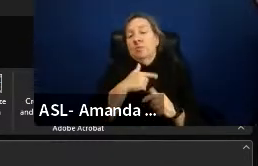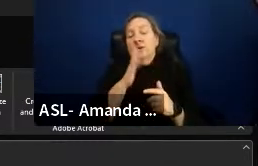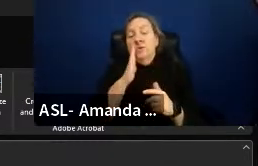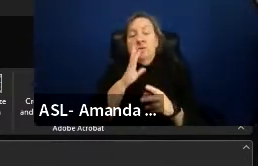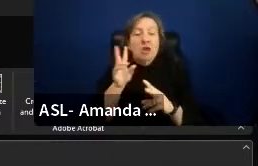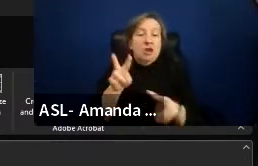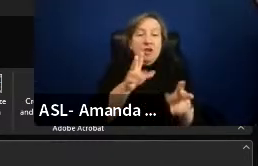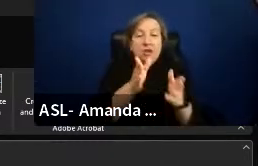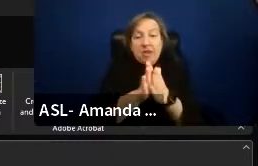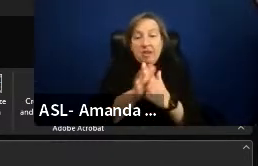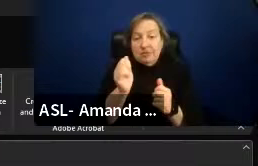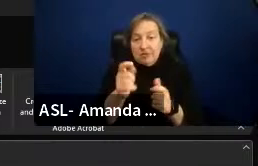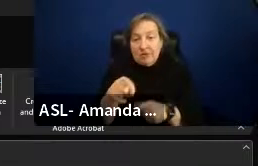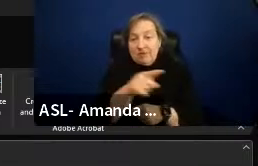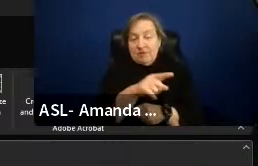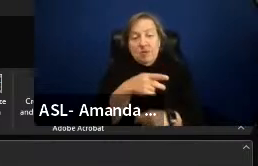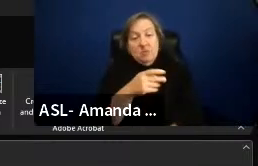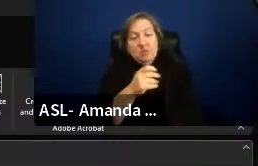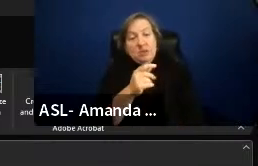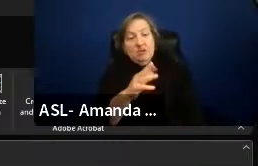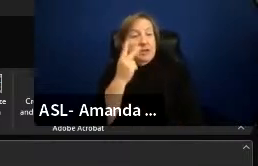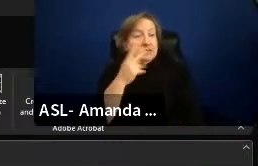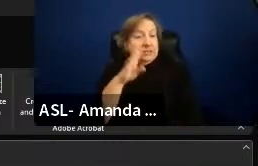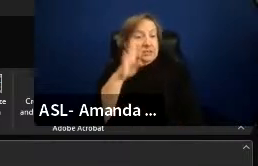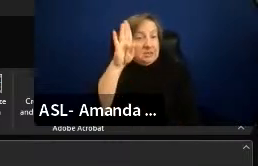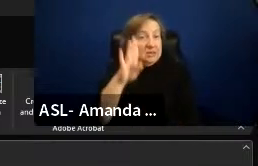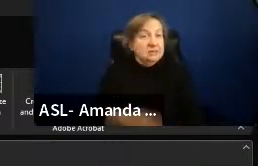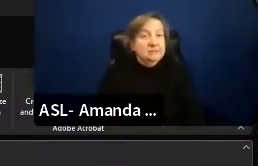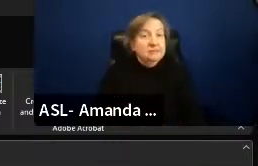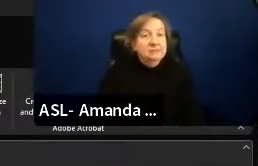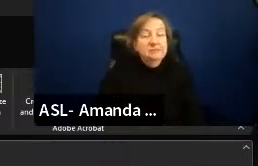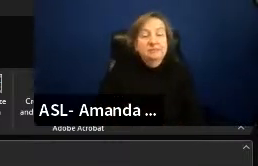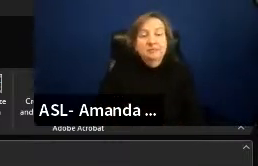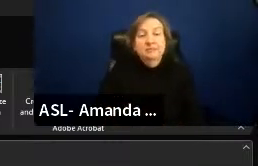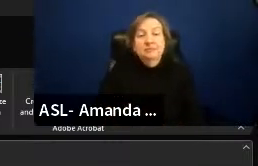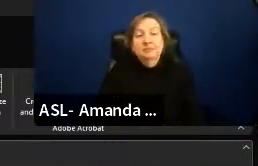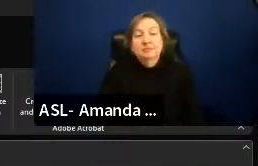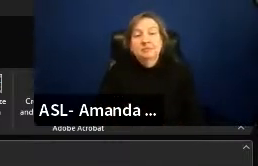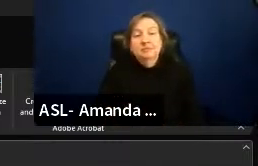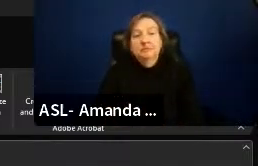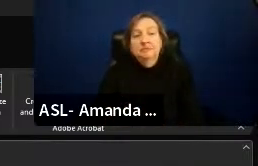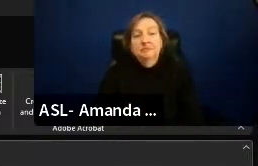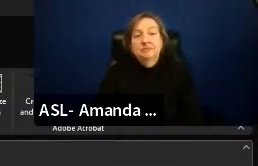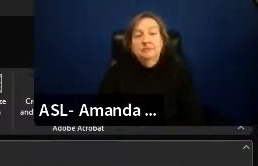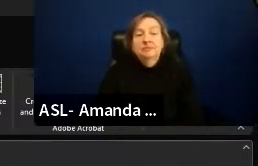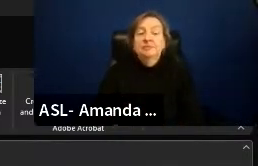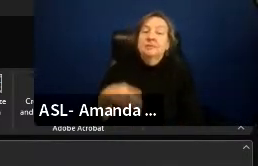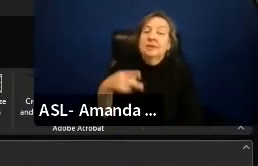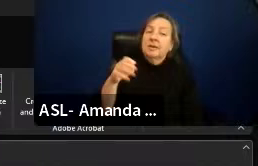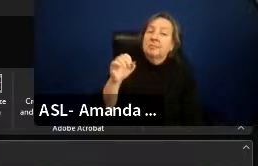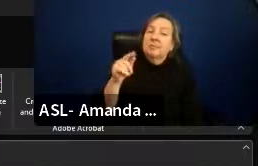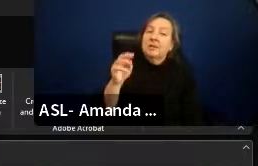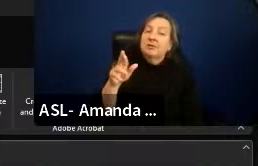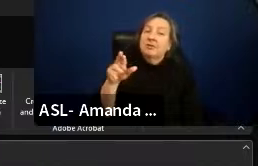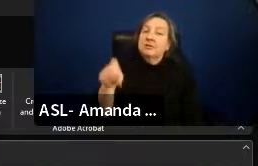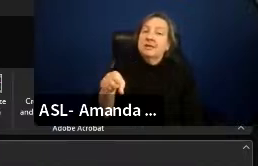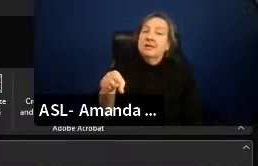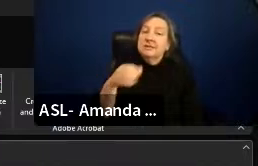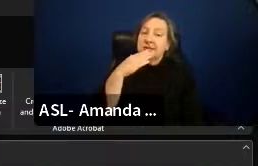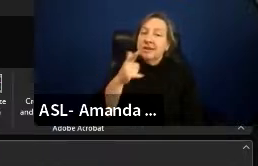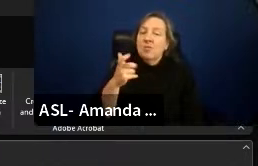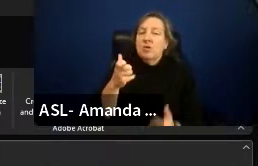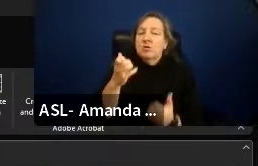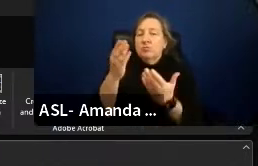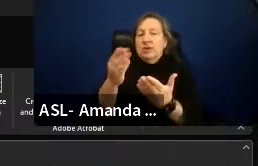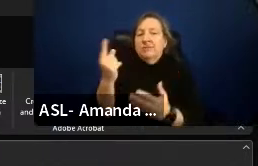all of you for that. So Peter, I see your hand here. Yeah, thank you. I just want to bring up